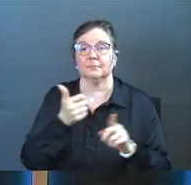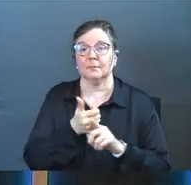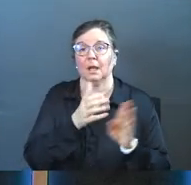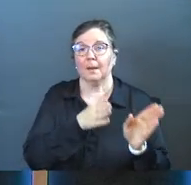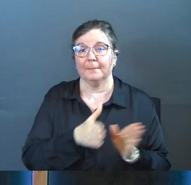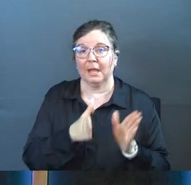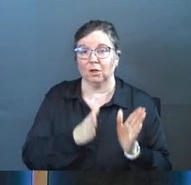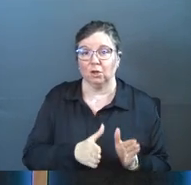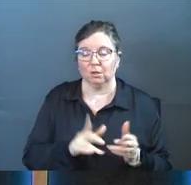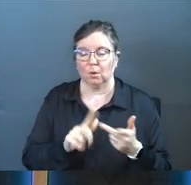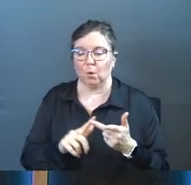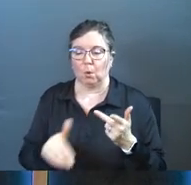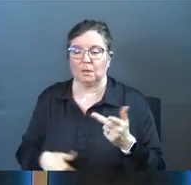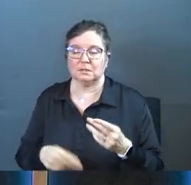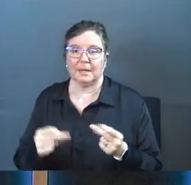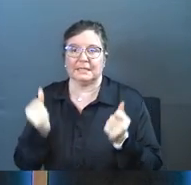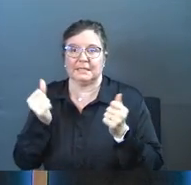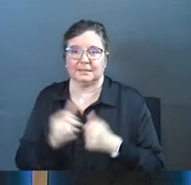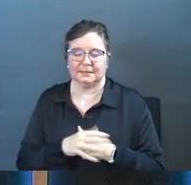you spontaneous?